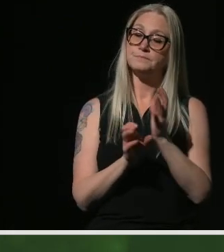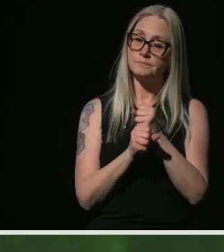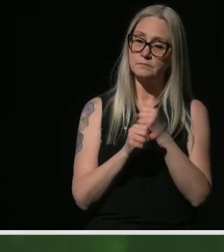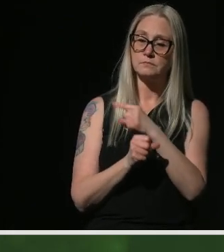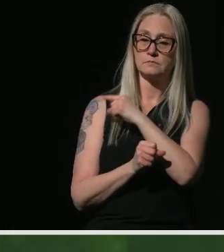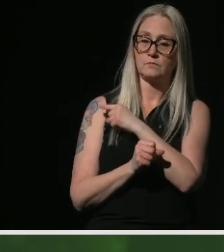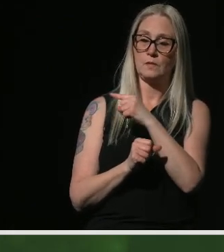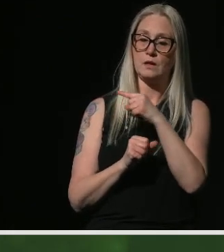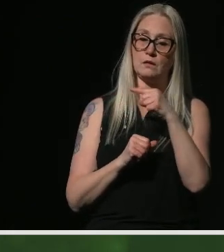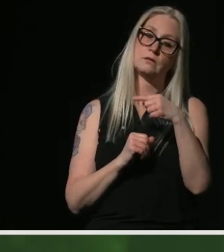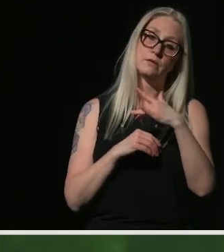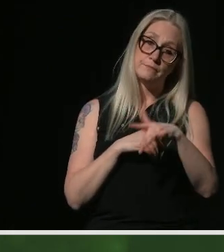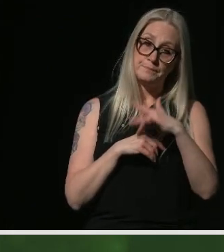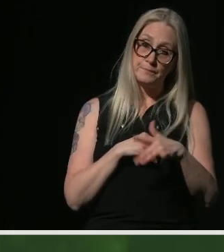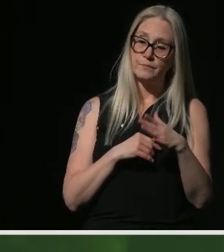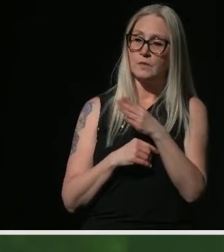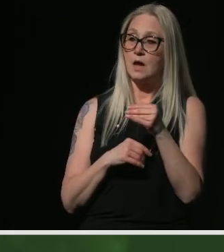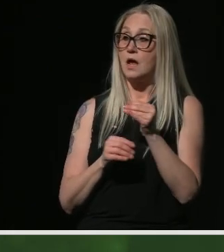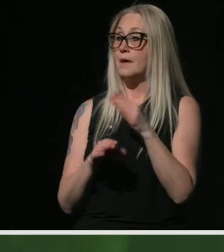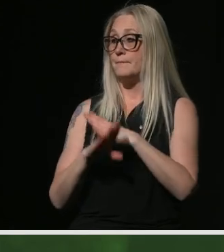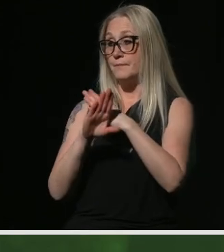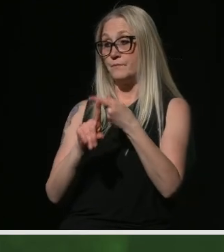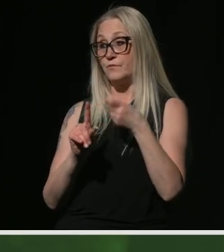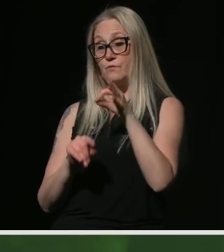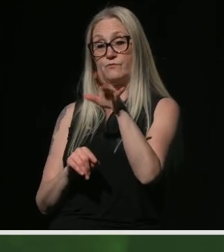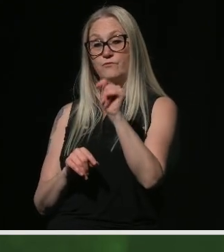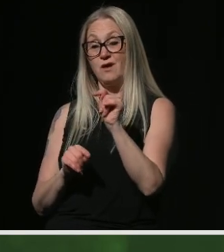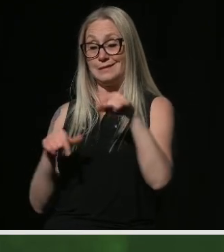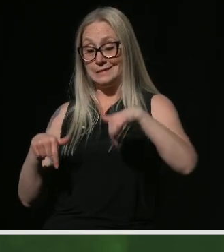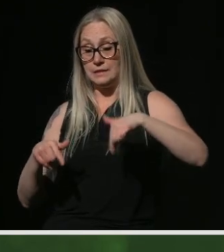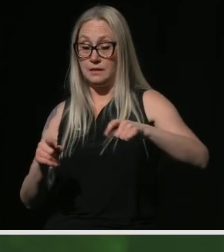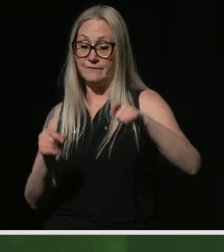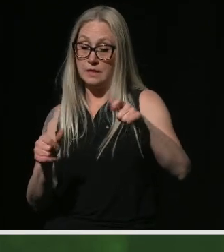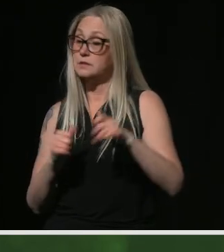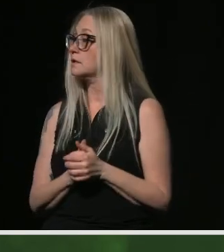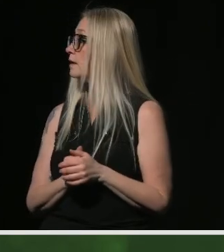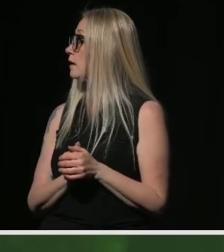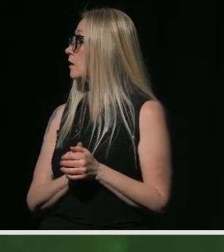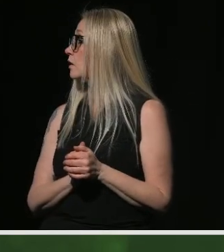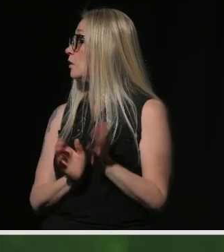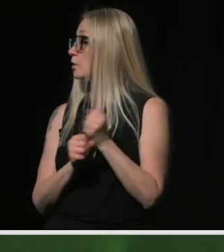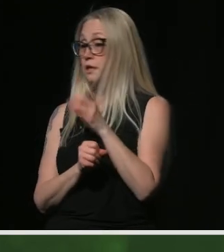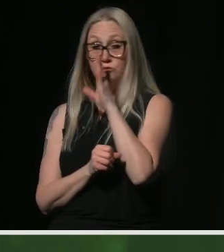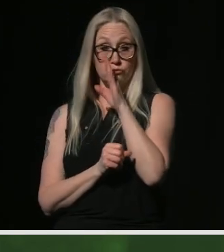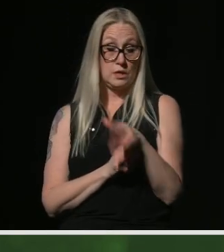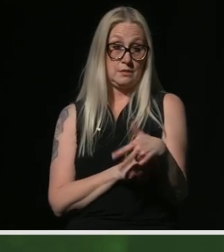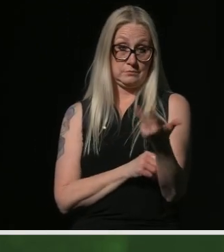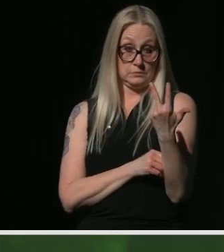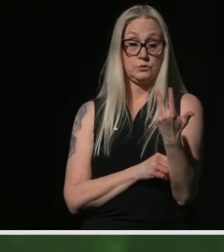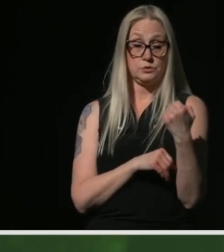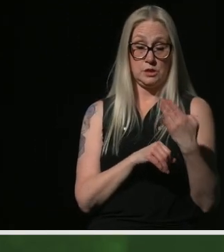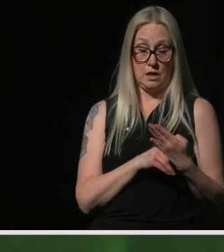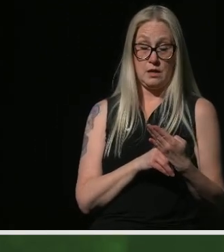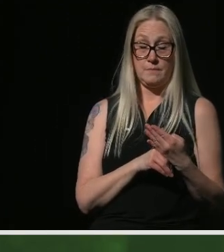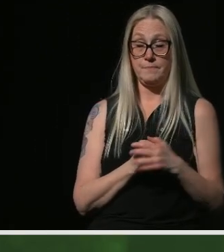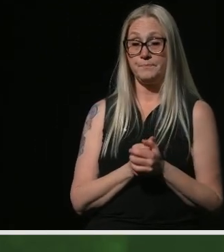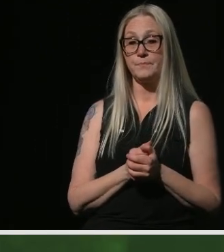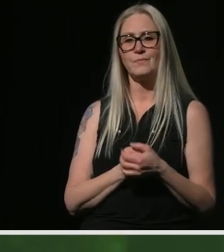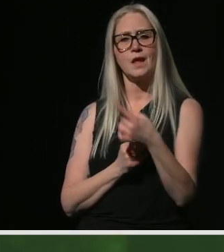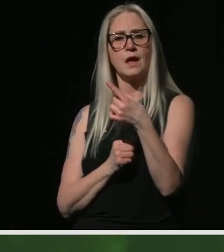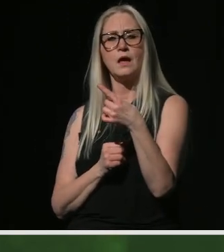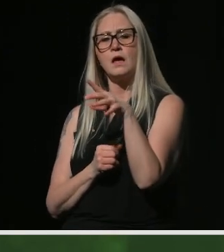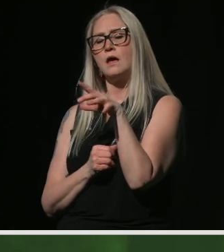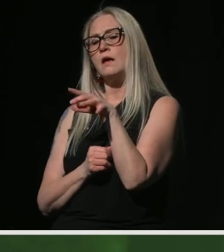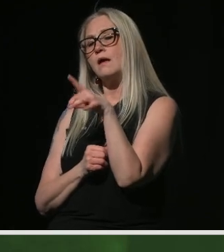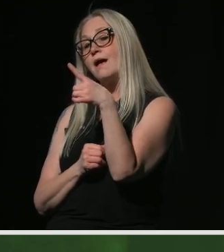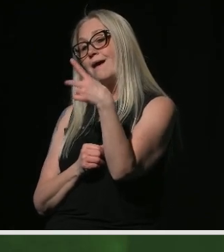this region from frost faster, creating 3 direct jobs and several more indirect. For the $500,000 prize, it would allow